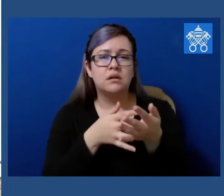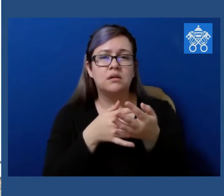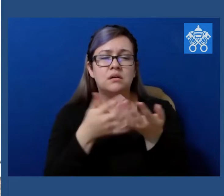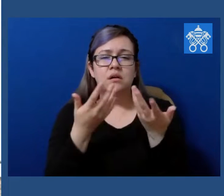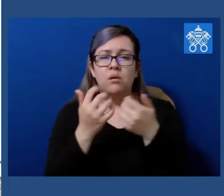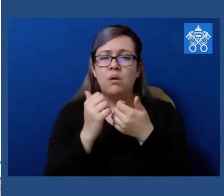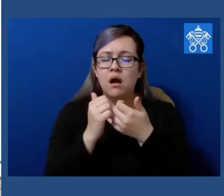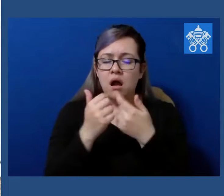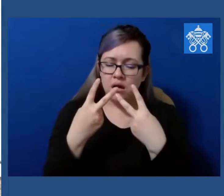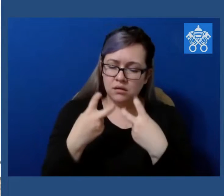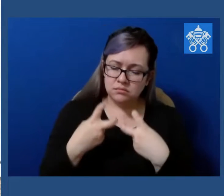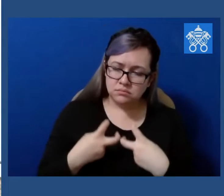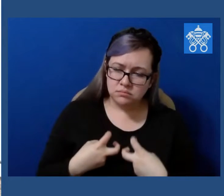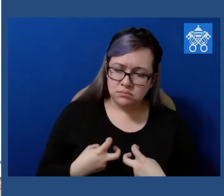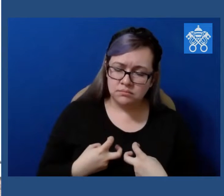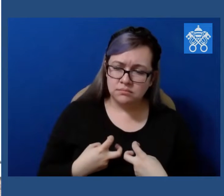ourselves,